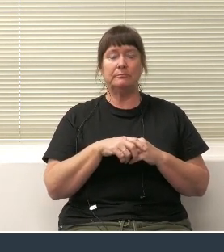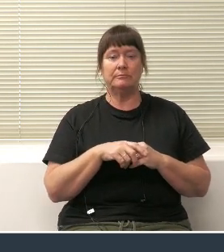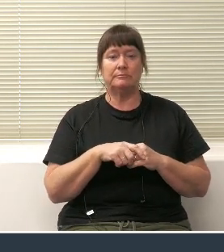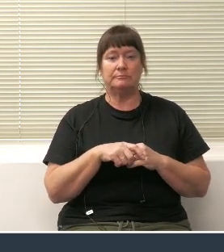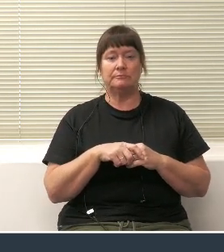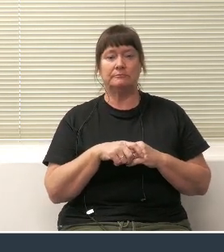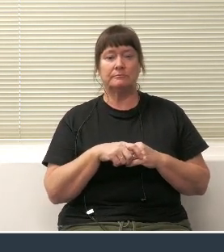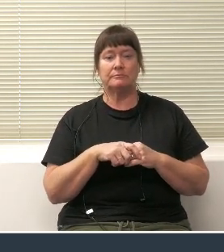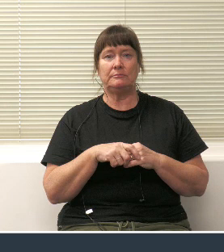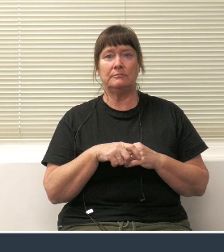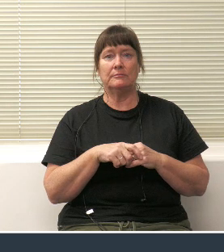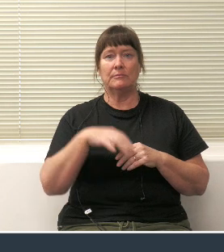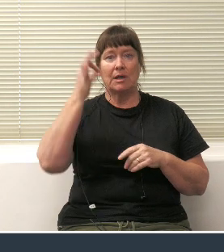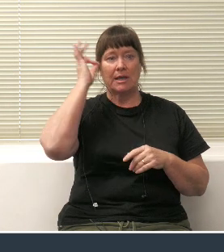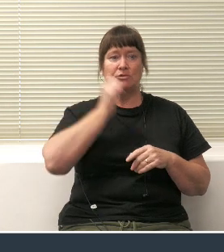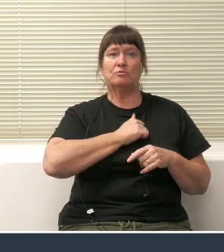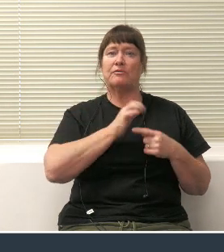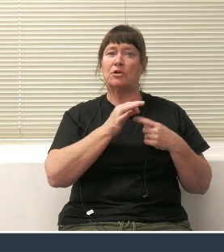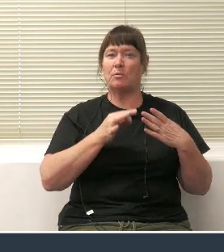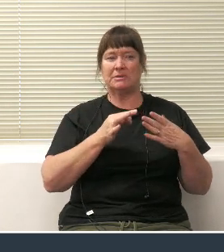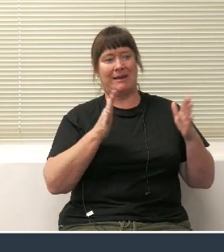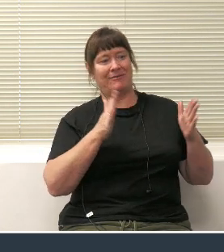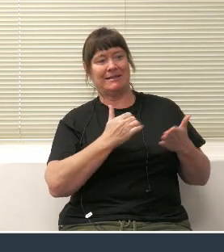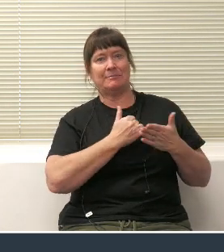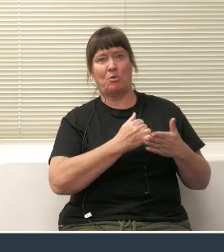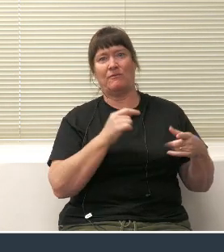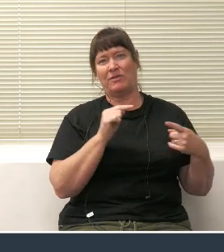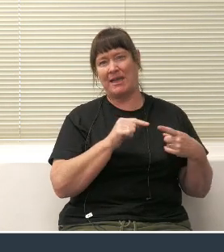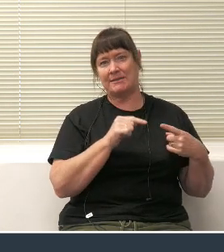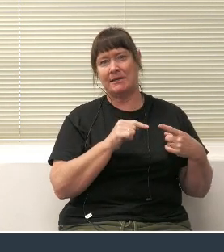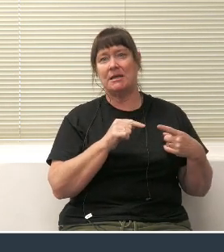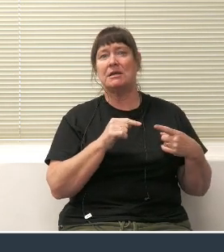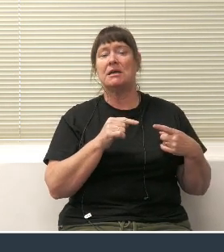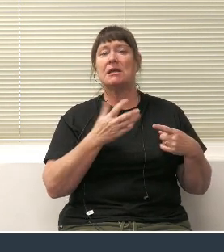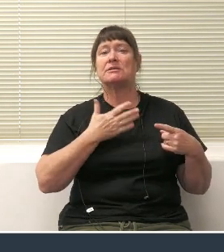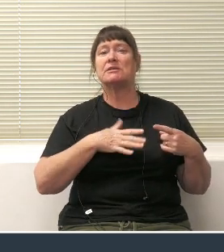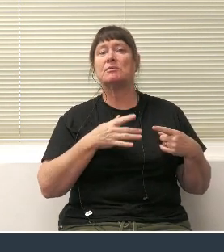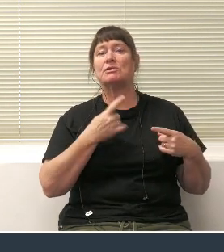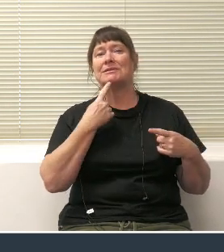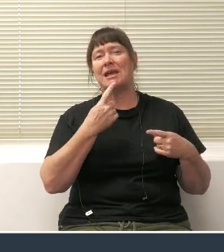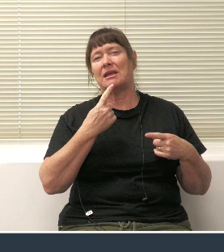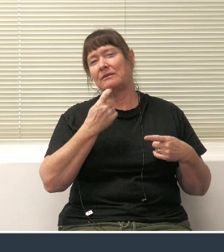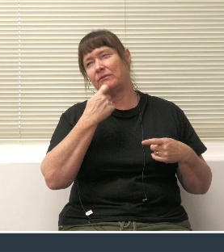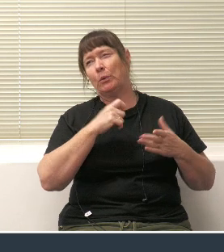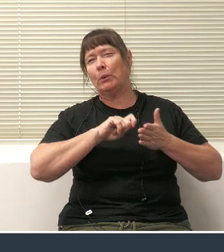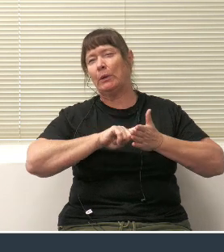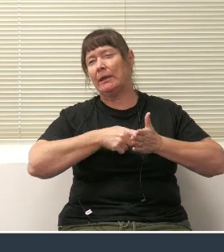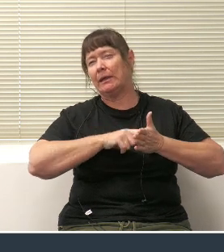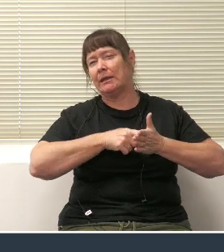Since council's preferred option didn't receive as much support for this one, I just wanted to highlight a few key points from the